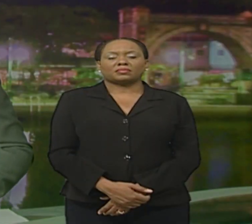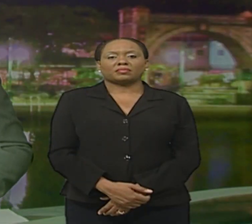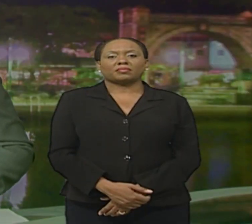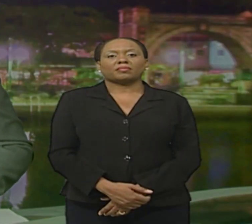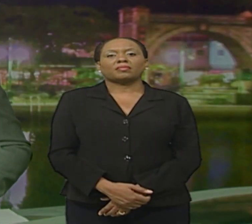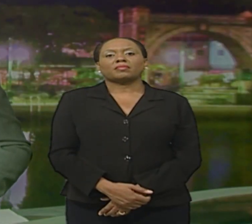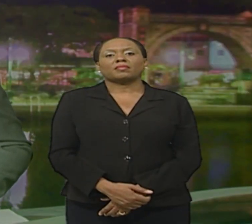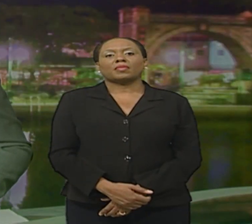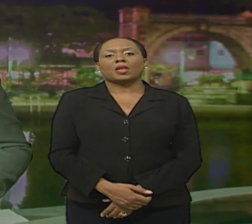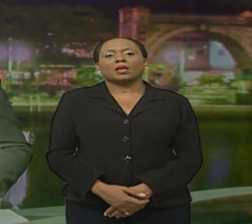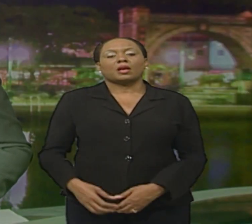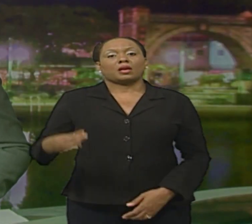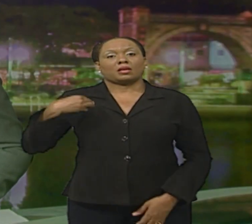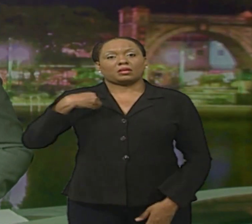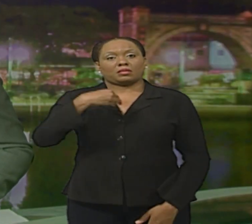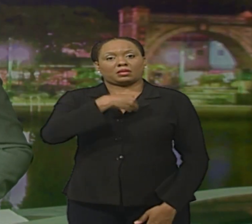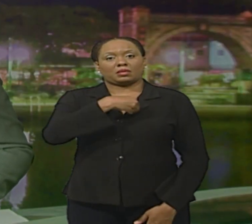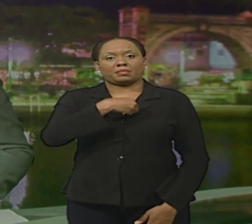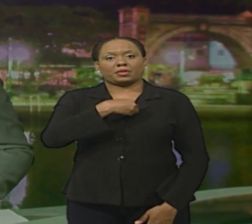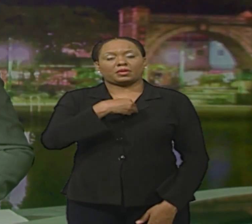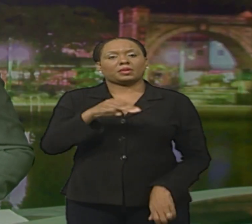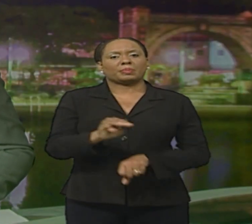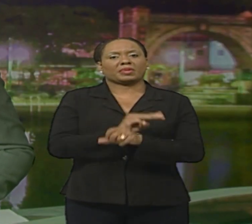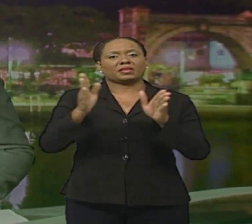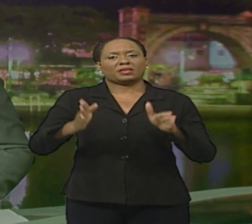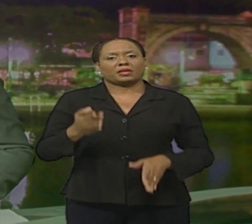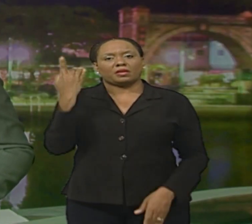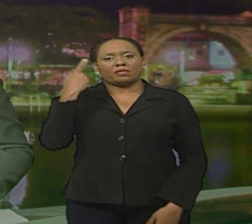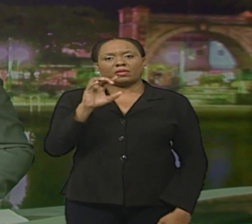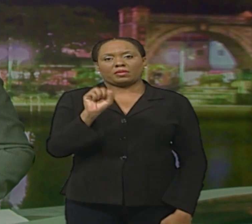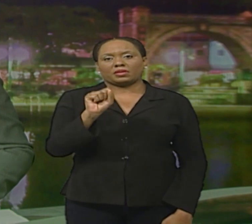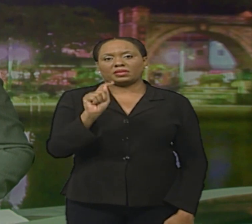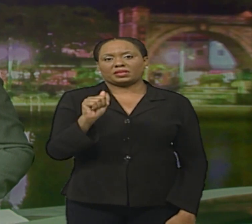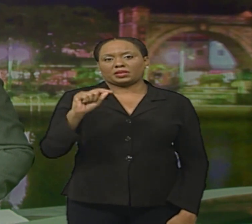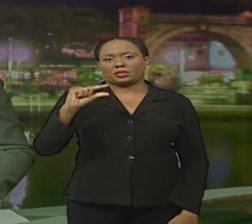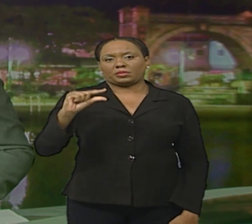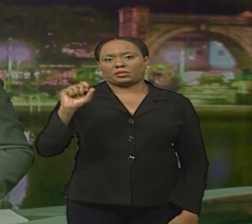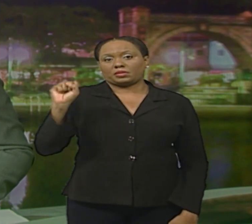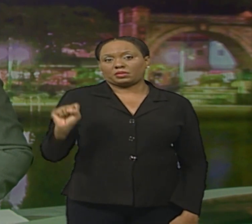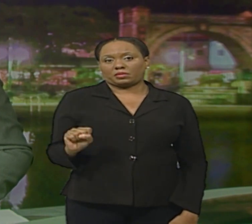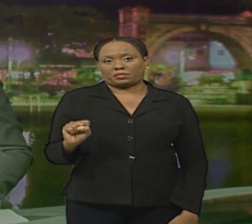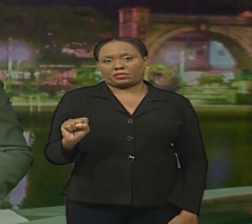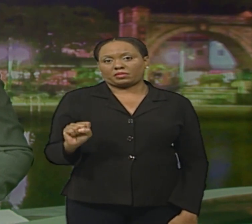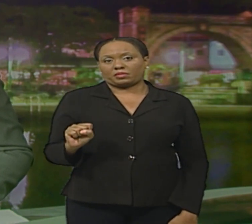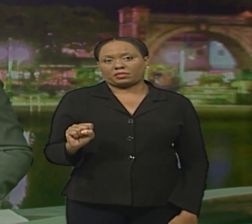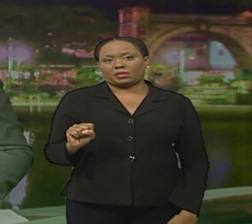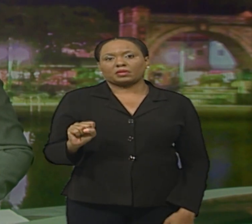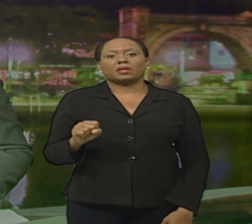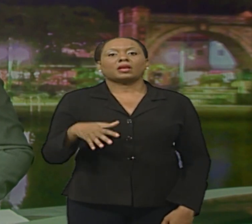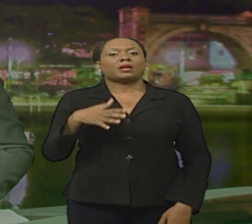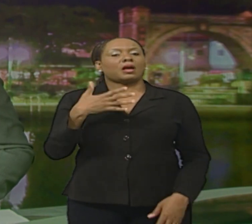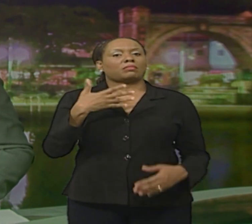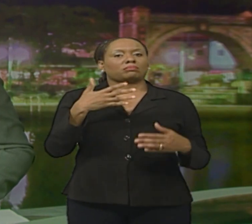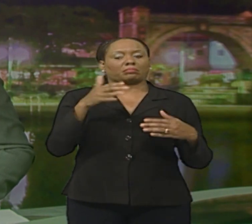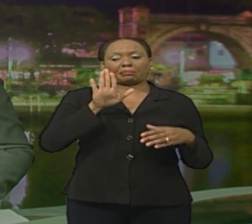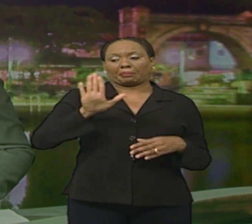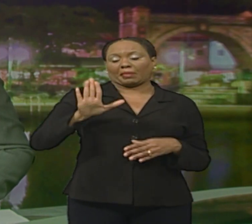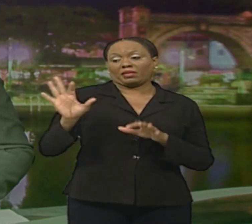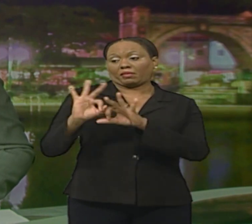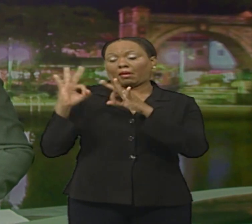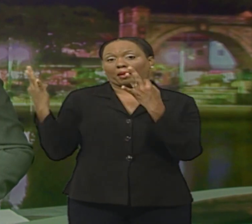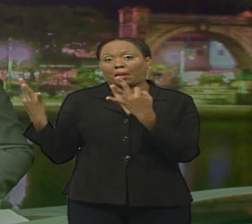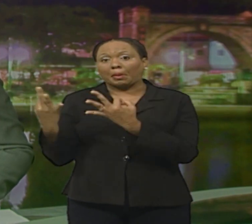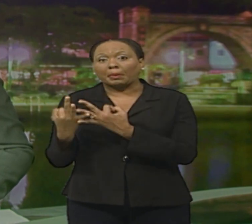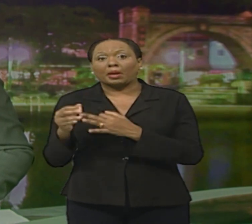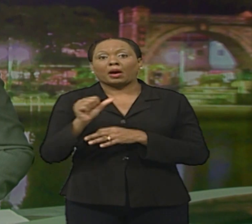Well, newly re-elected Member of Parliament for St. George South, Dwight Sutherland, joined family, supporters and well-wishers to give thanks following